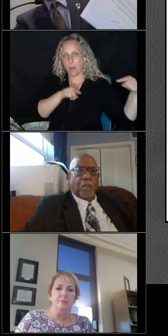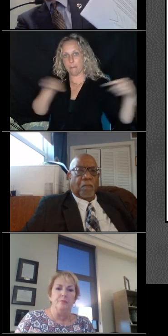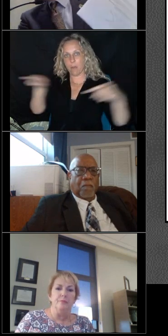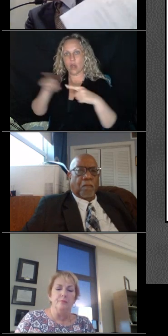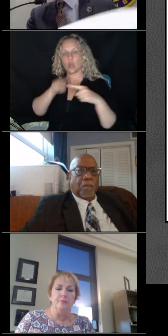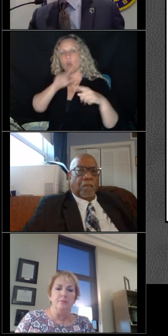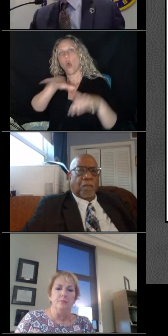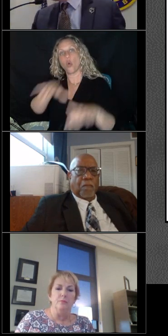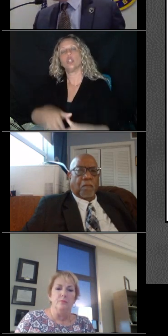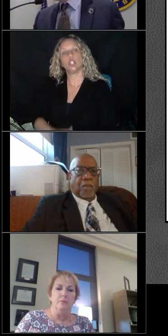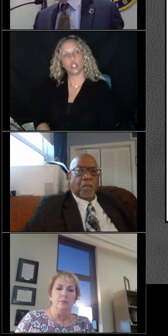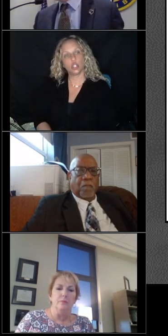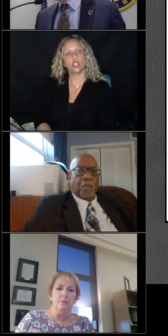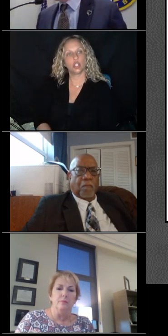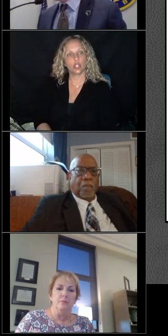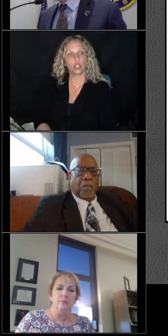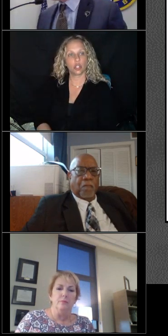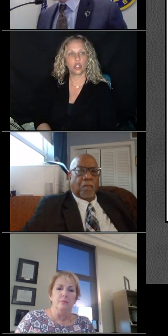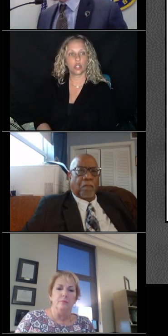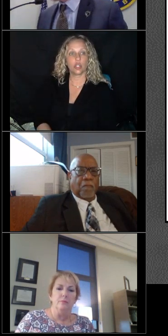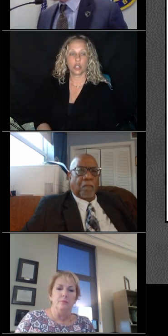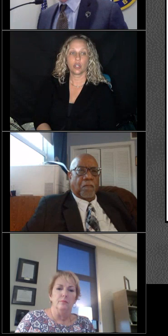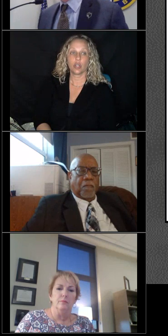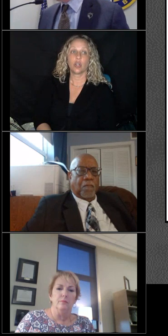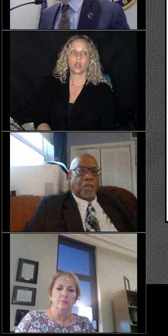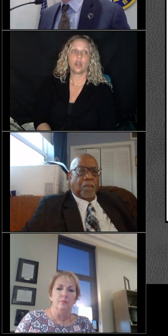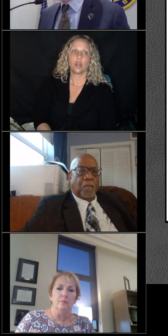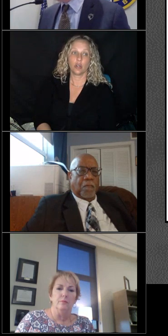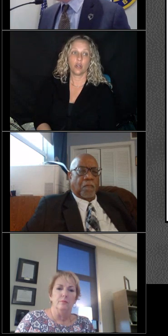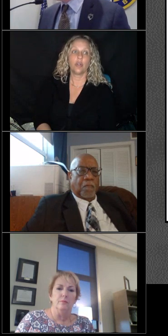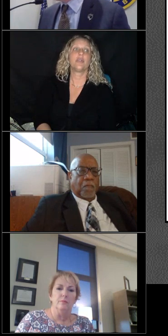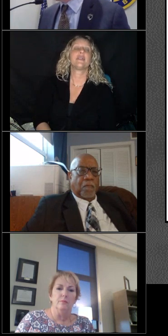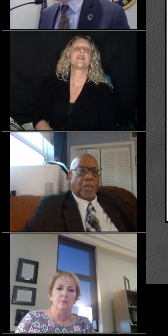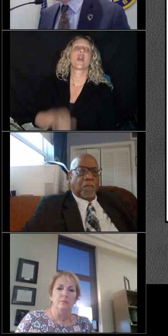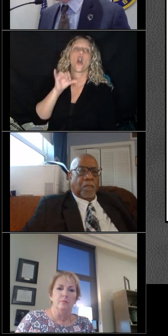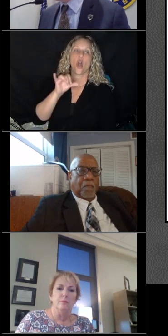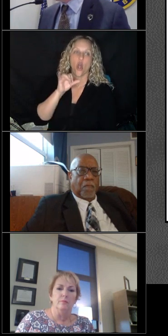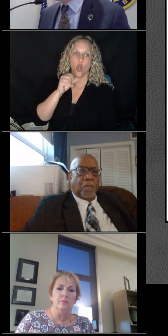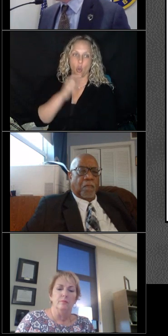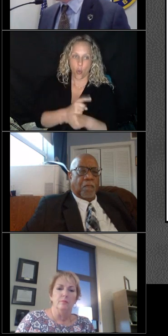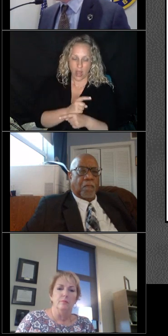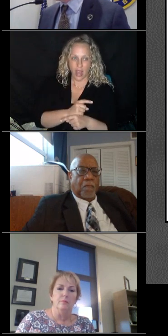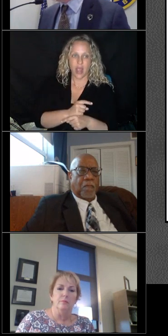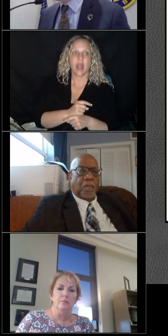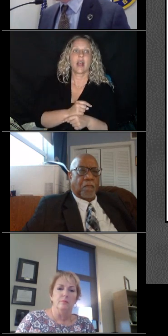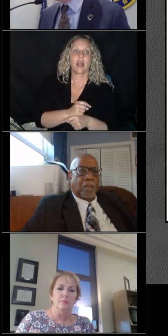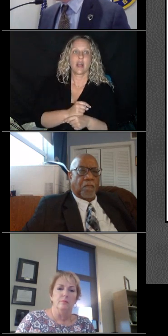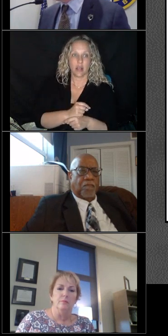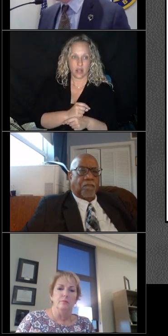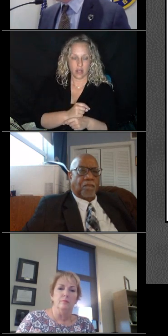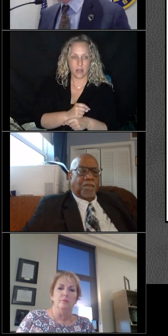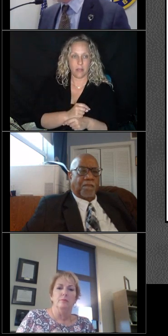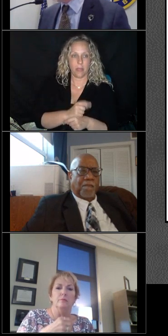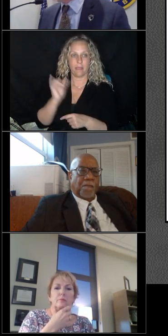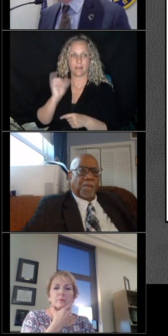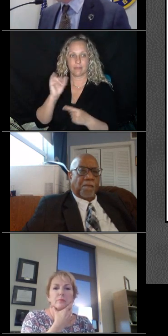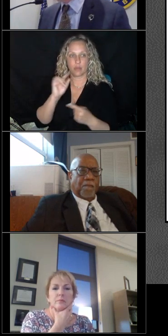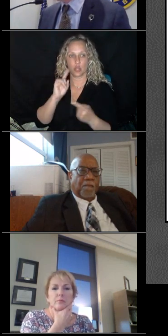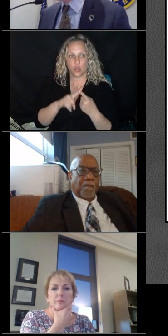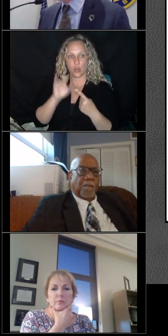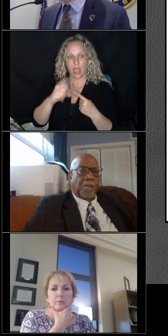Oh, okay, so basically. So if you go, This one? But all so of it's, them yeah, it's going? so it's similar to